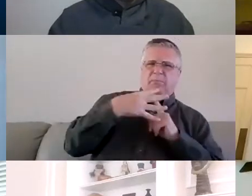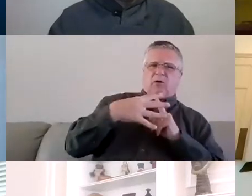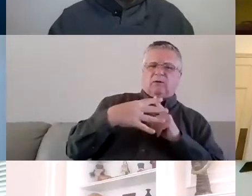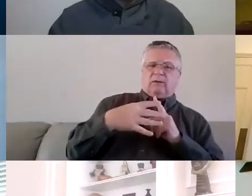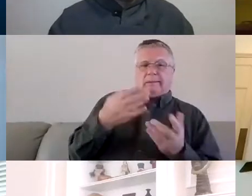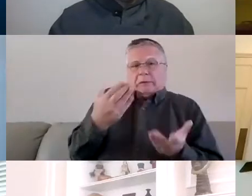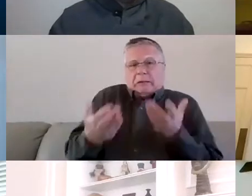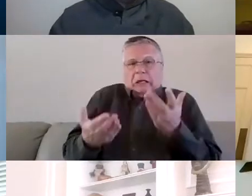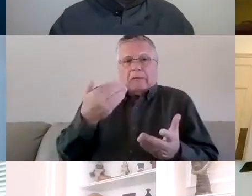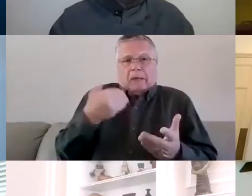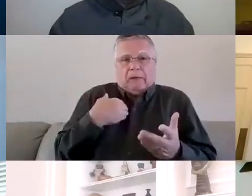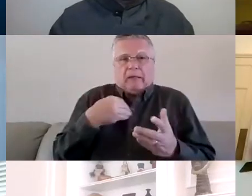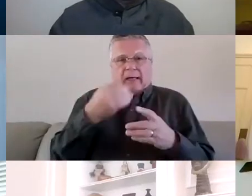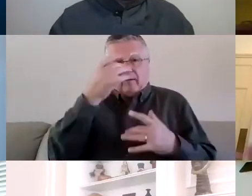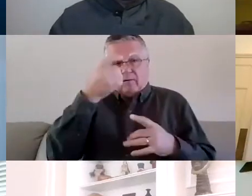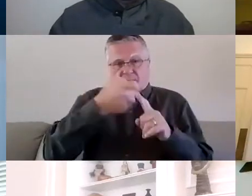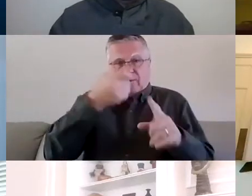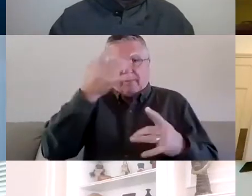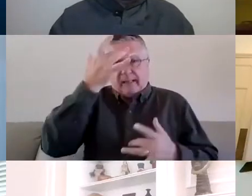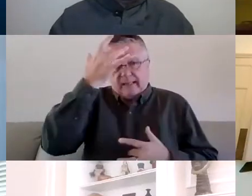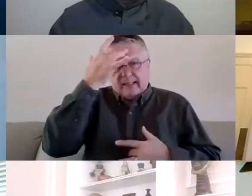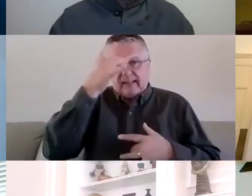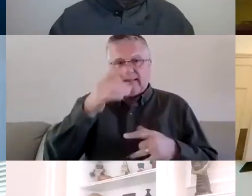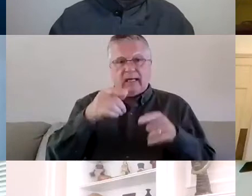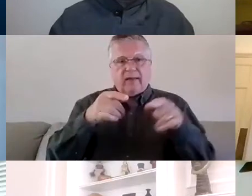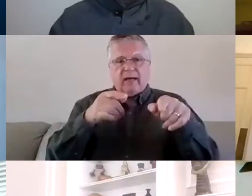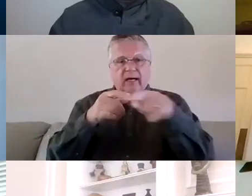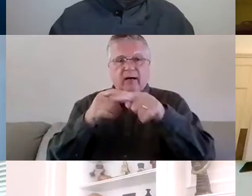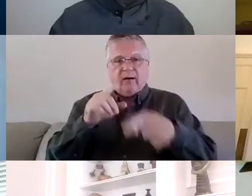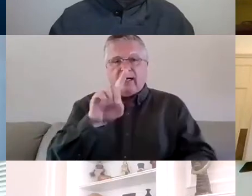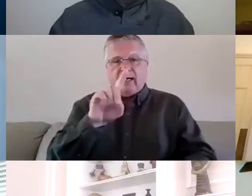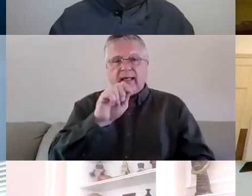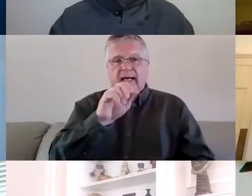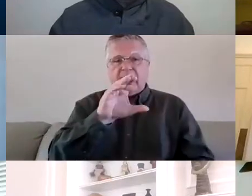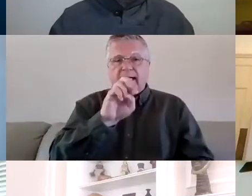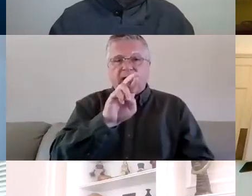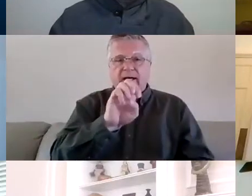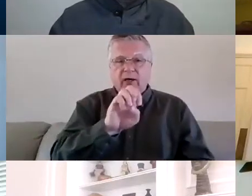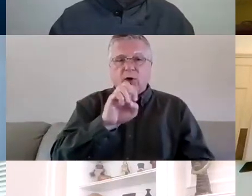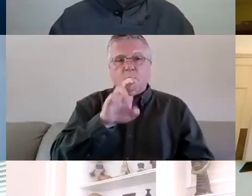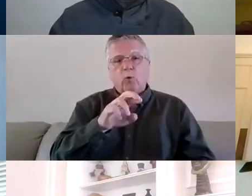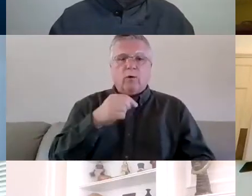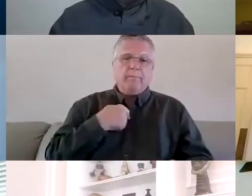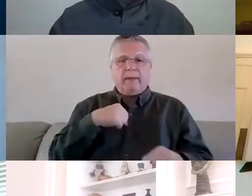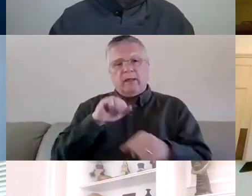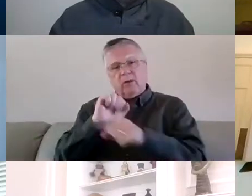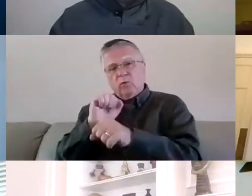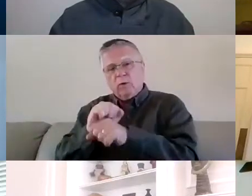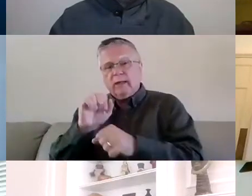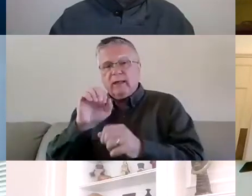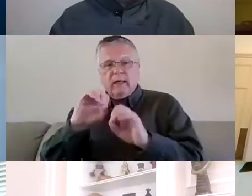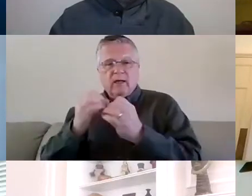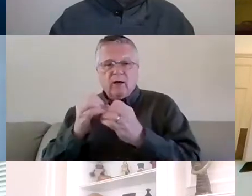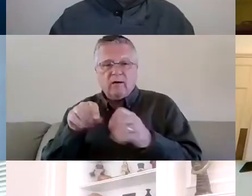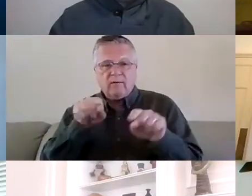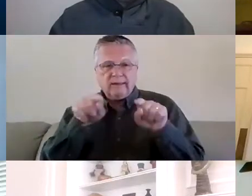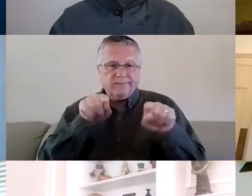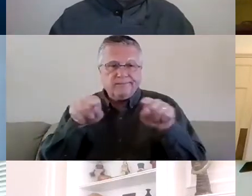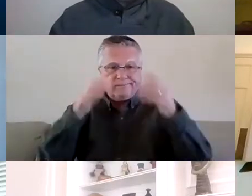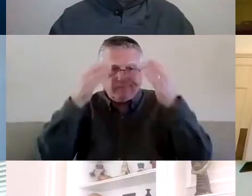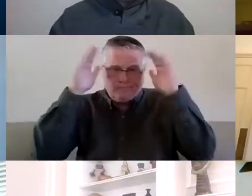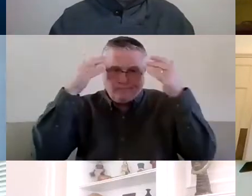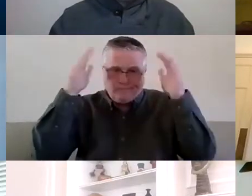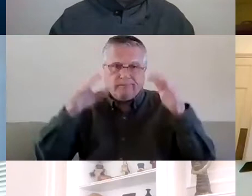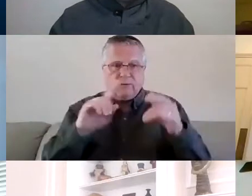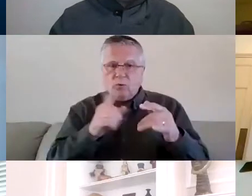are in daycare, and I wouldn't know if I got it from them or if I got it from being in the office one day or whatever. So we can't tie it